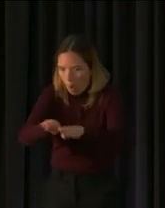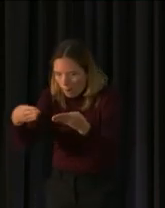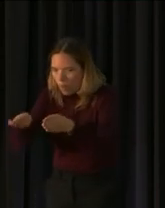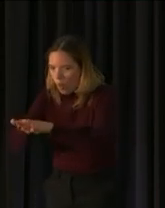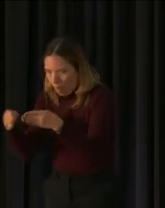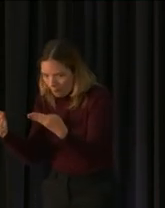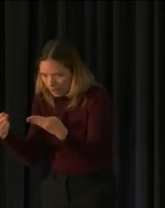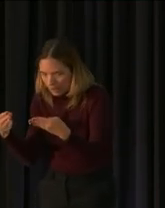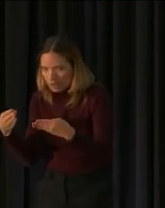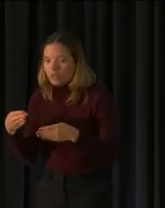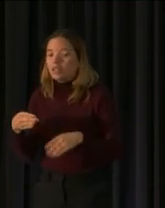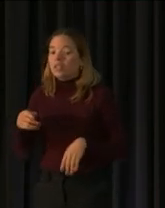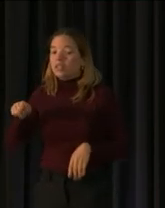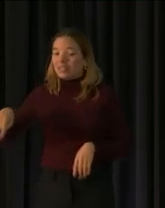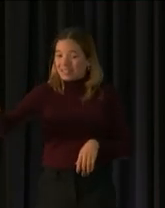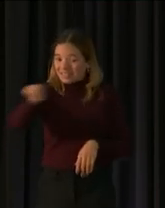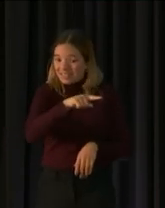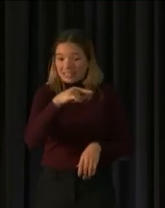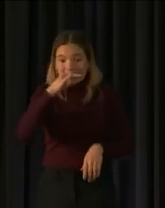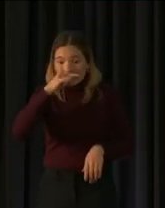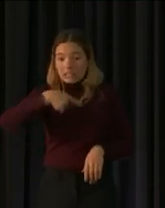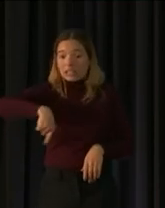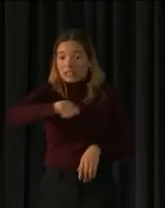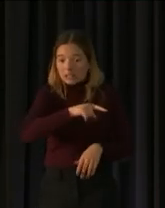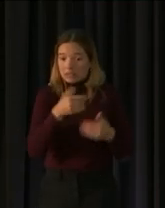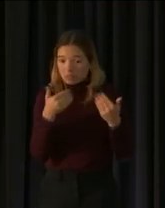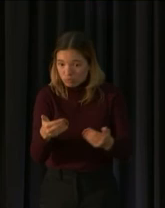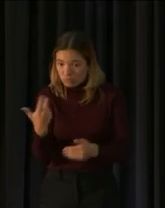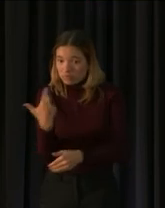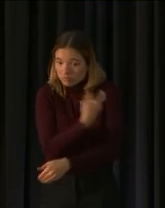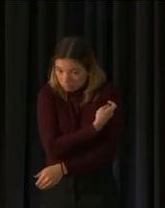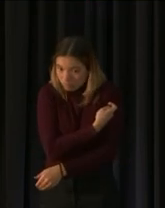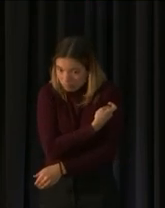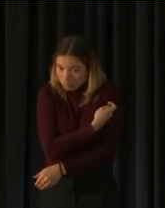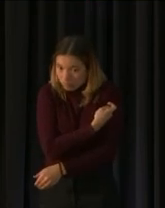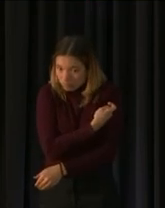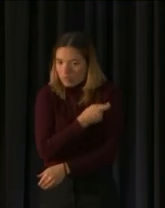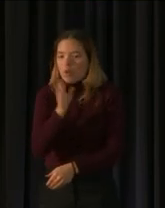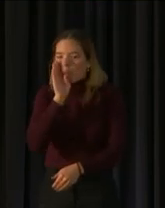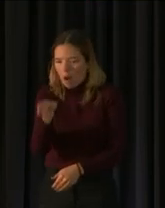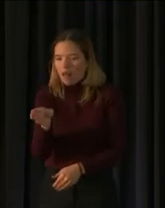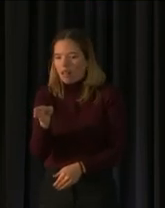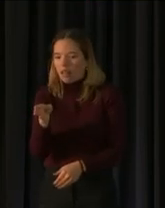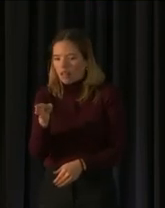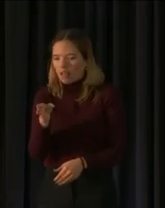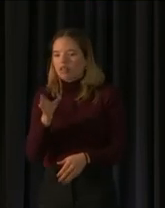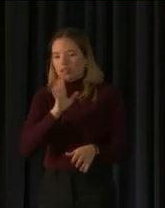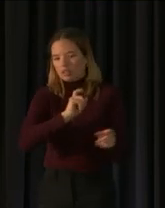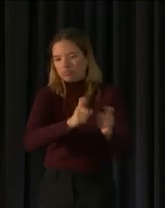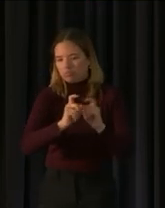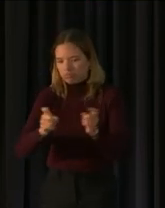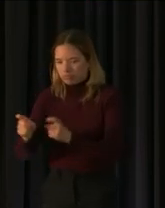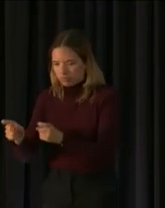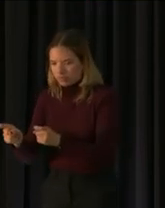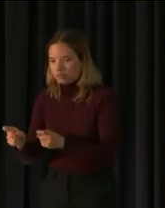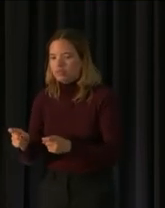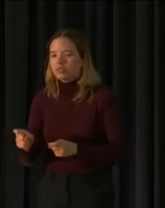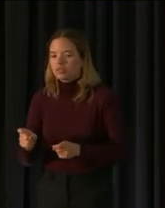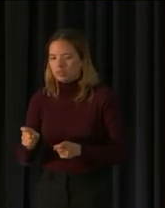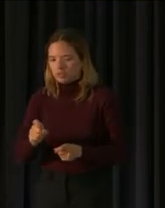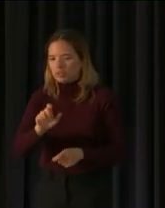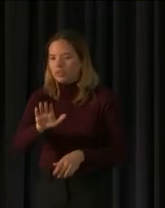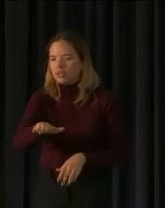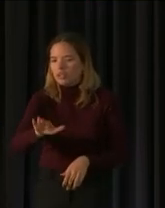a $51 gift card or AirPods. And then also students are in a lottery drawing